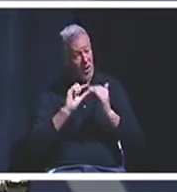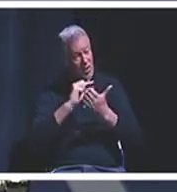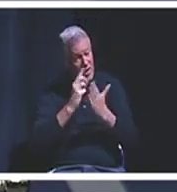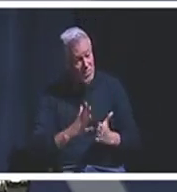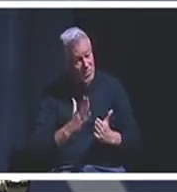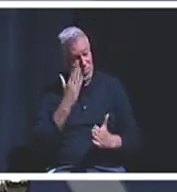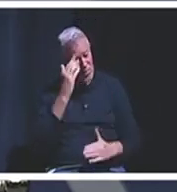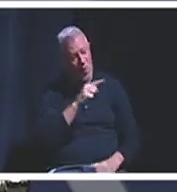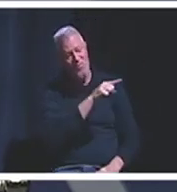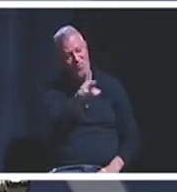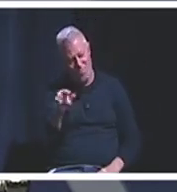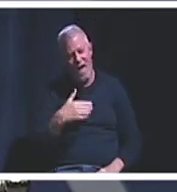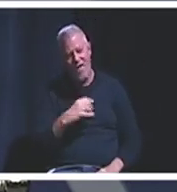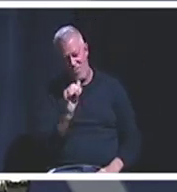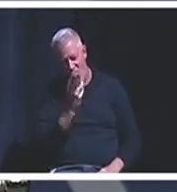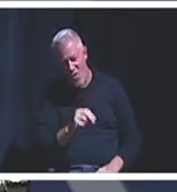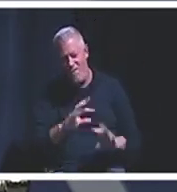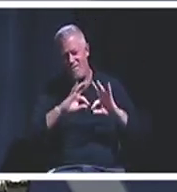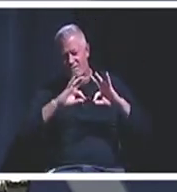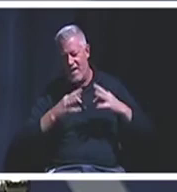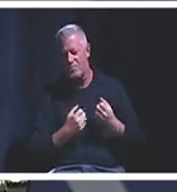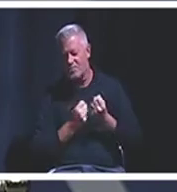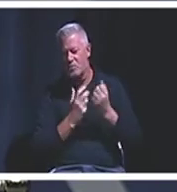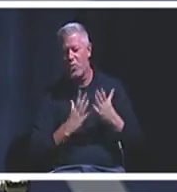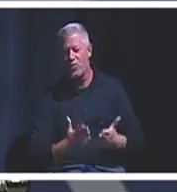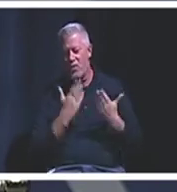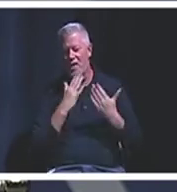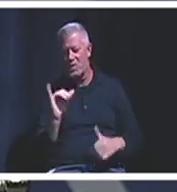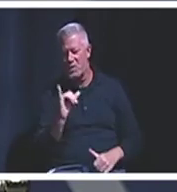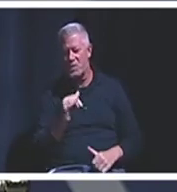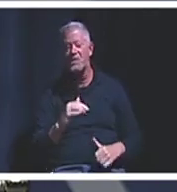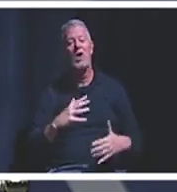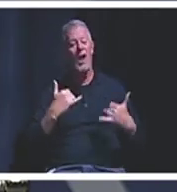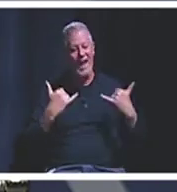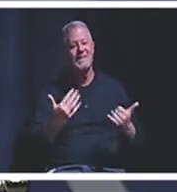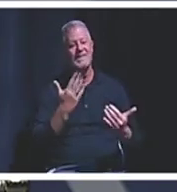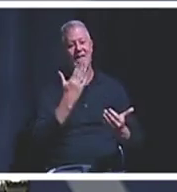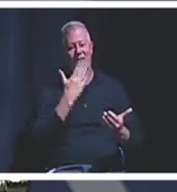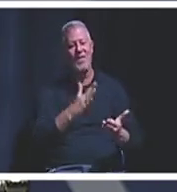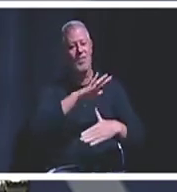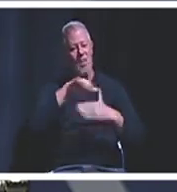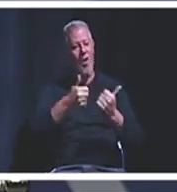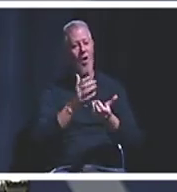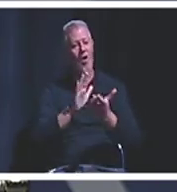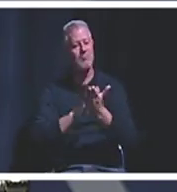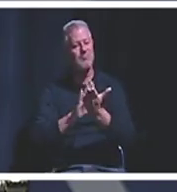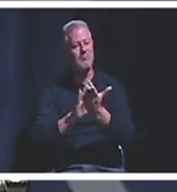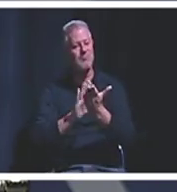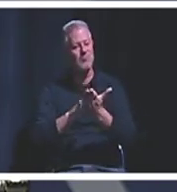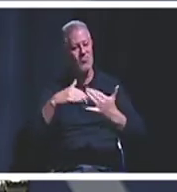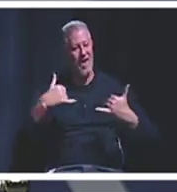own supporters to thank as well, so let us thank them right now.